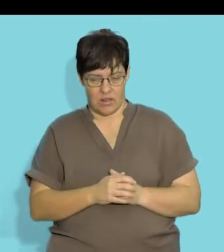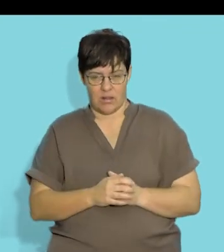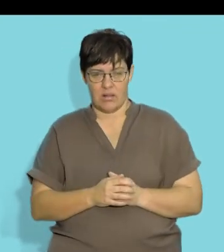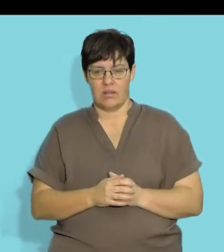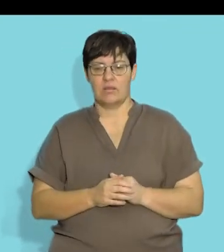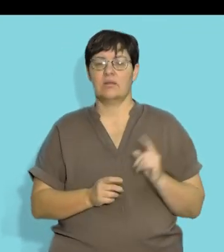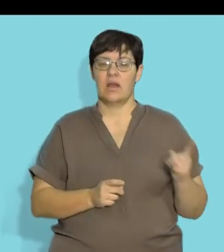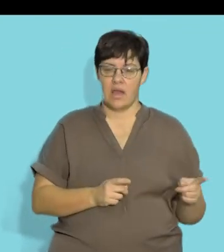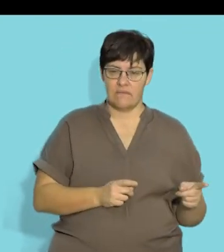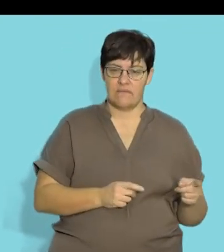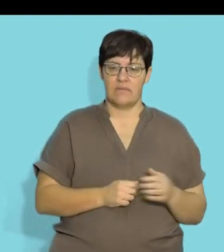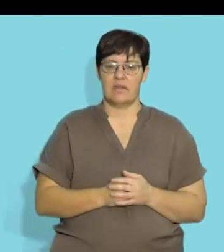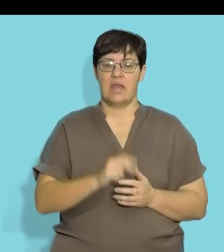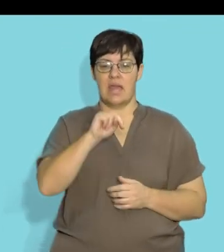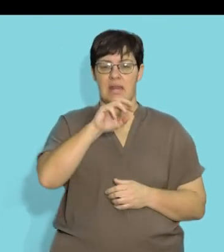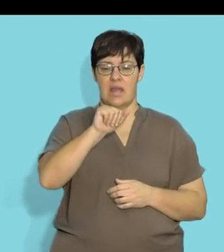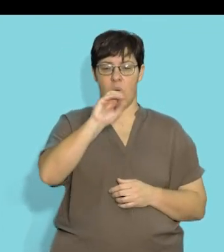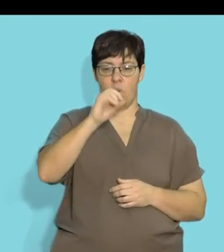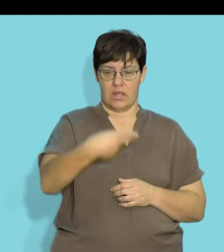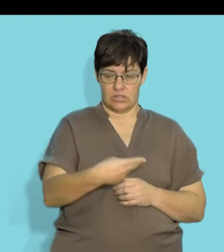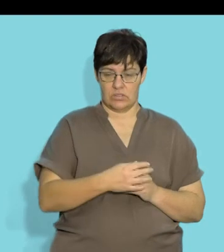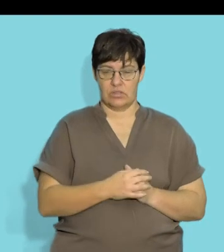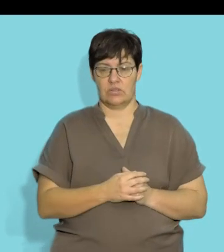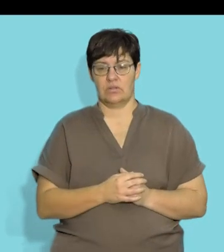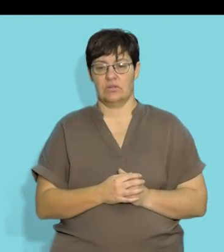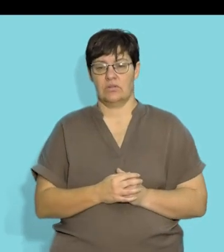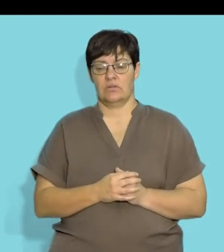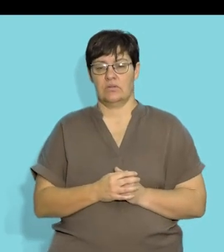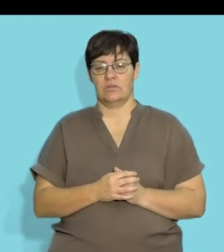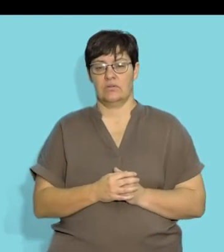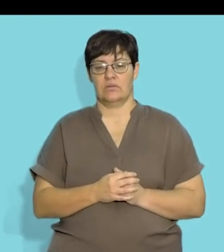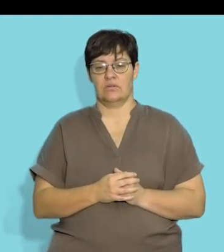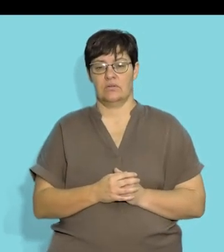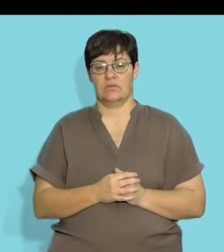reaction between sodium hydroxide, which is used to,